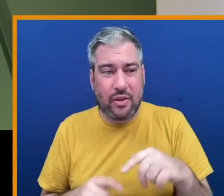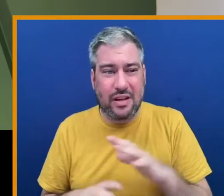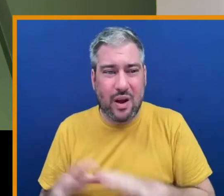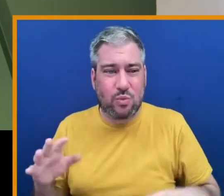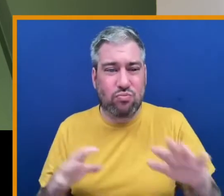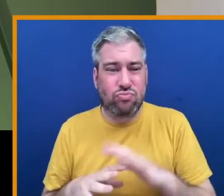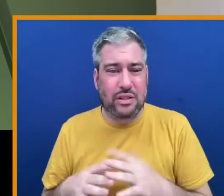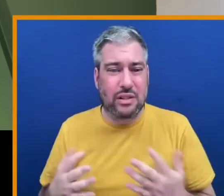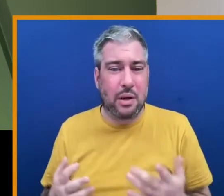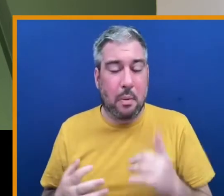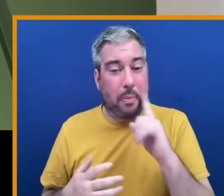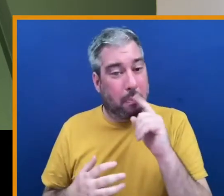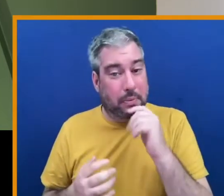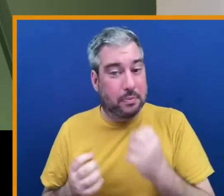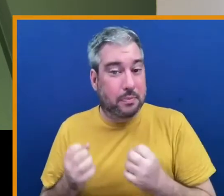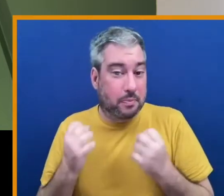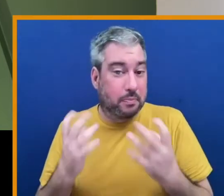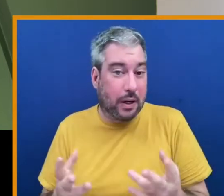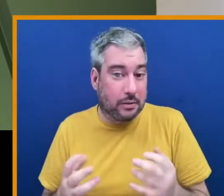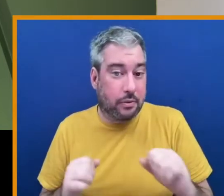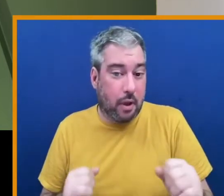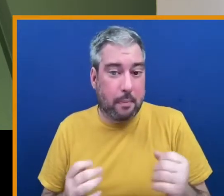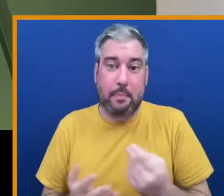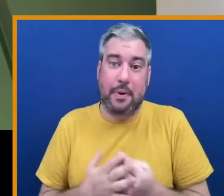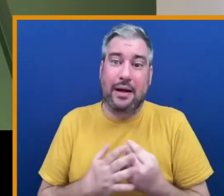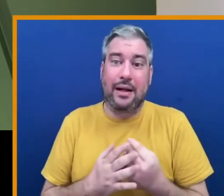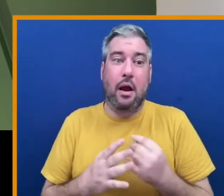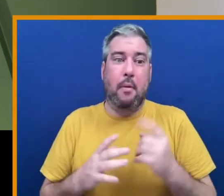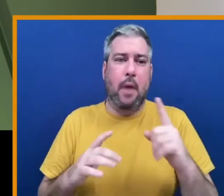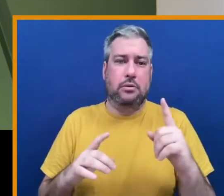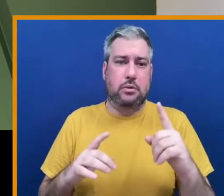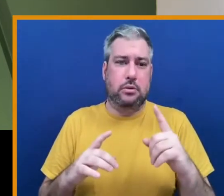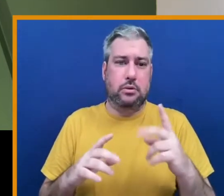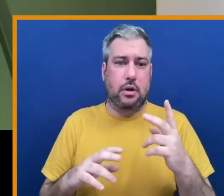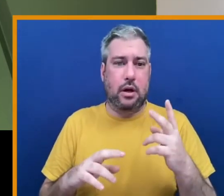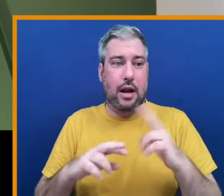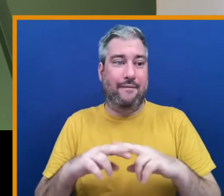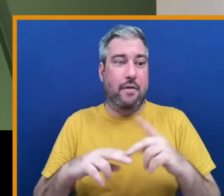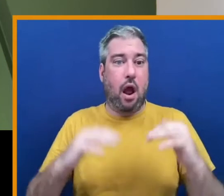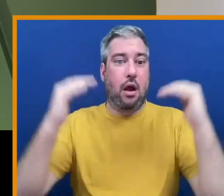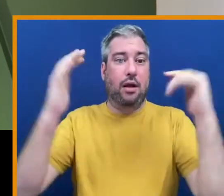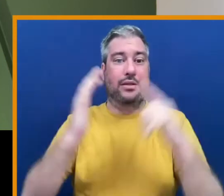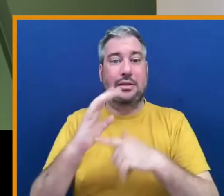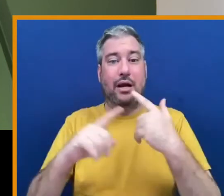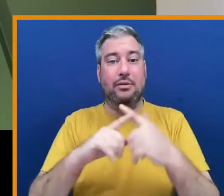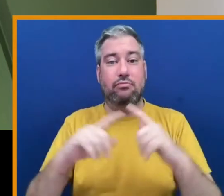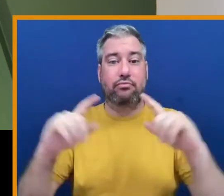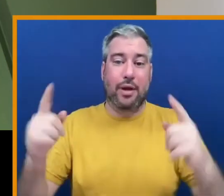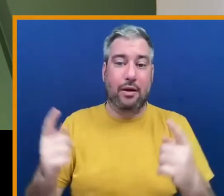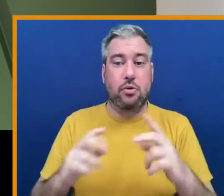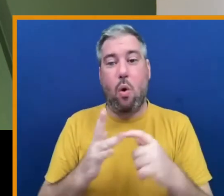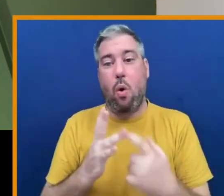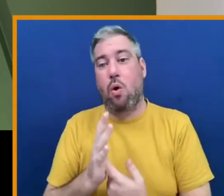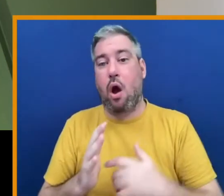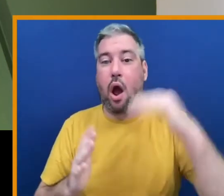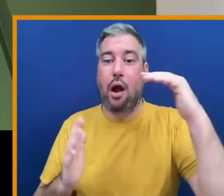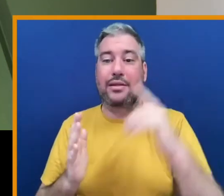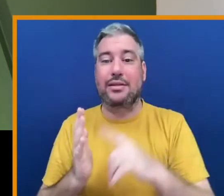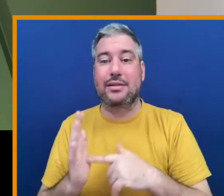on a higher tax bracket or they are on a higher wage, it doesn't necessarily mean that they aren't hit by all